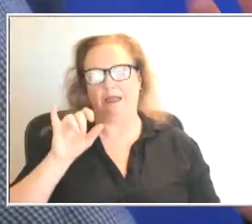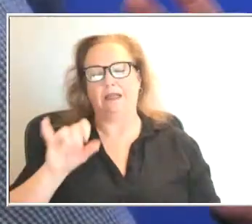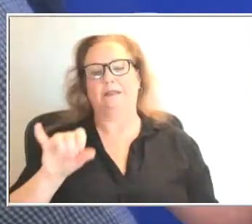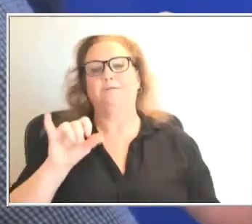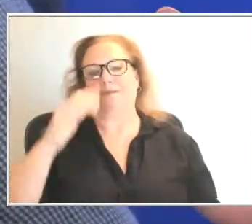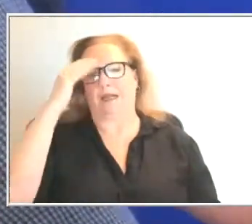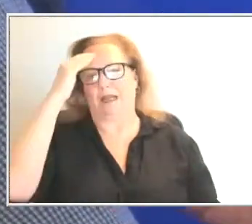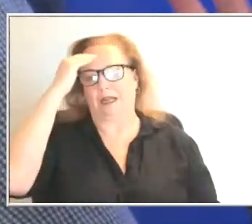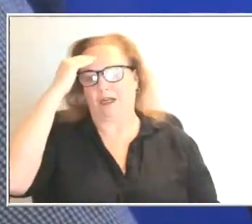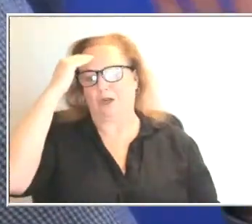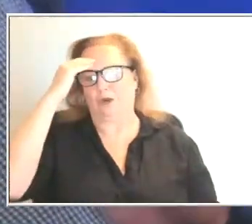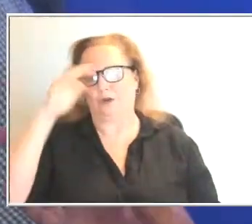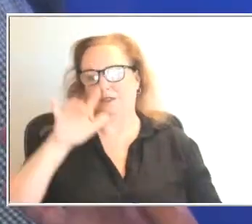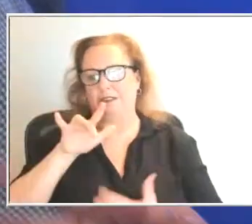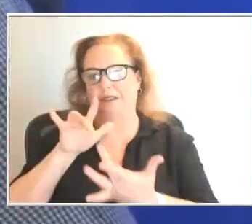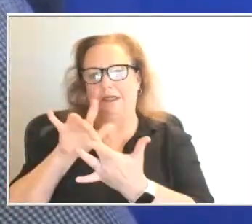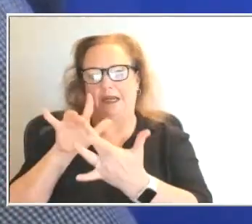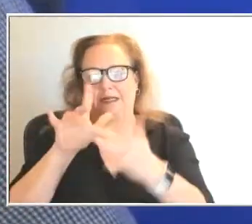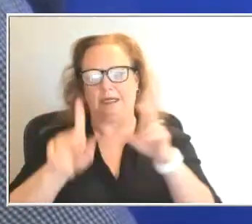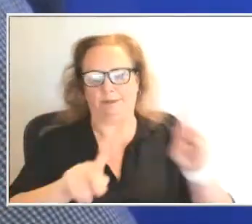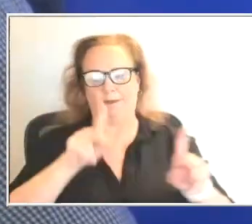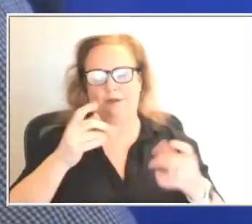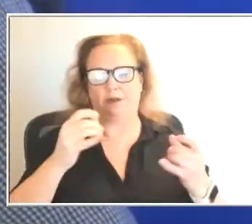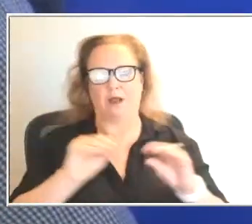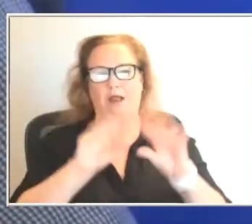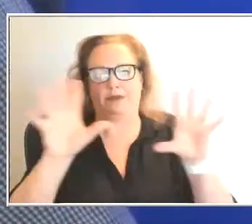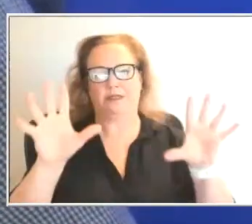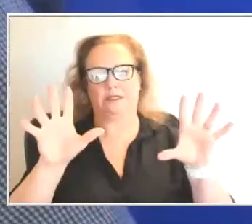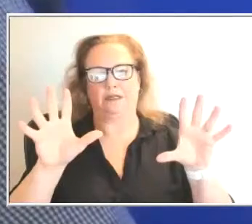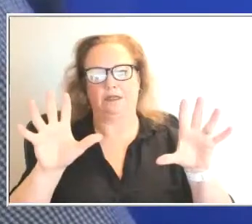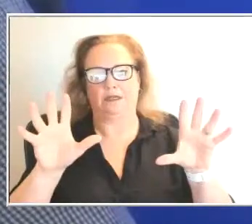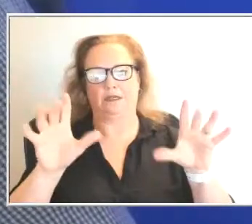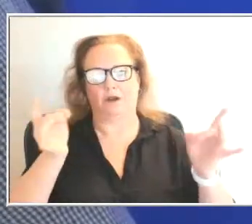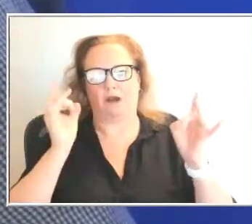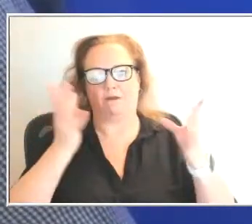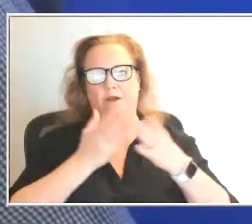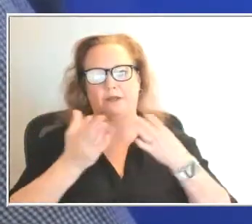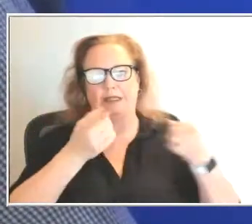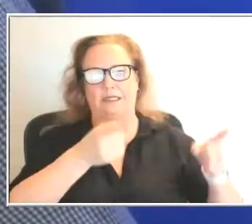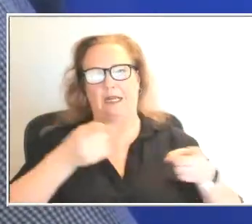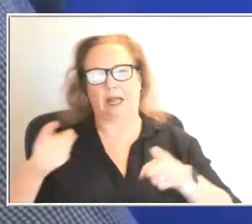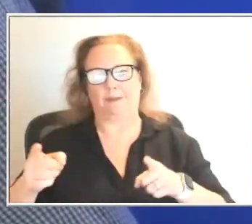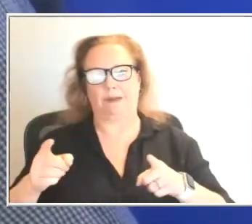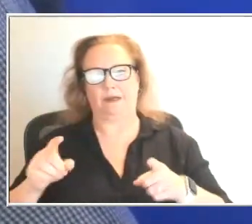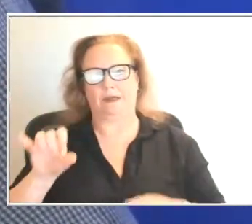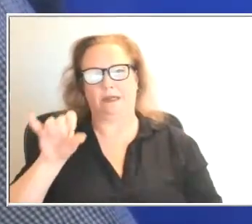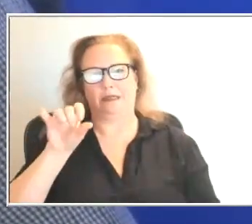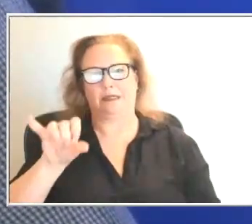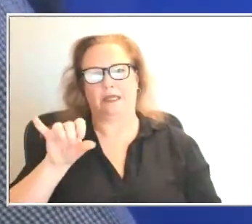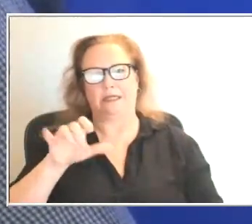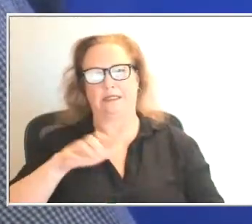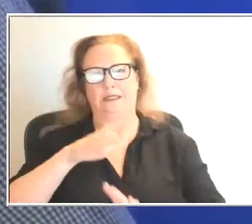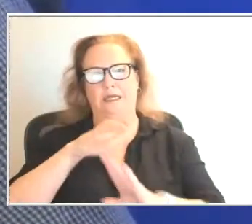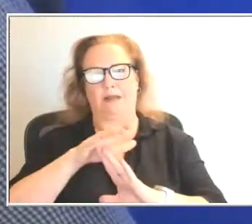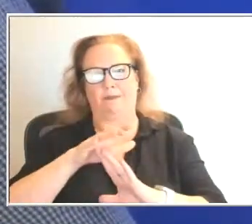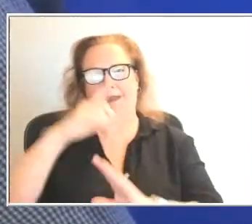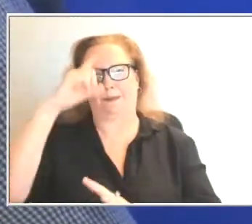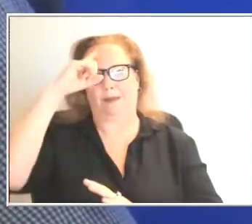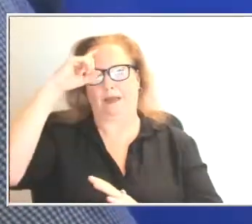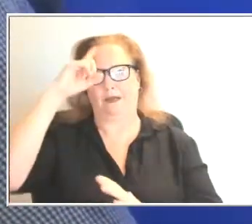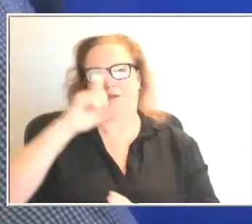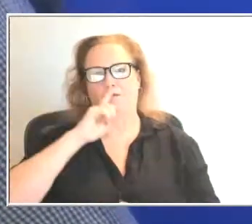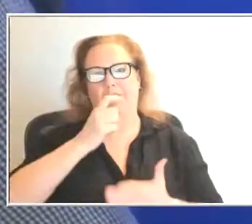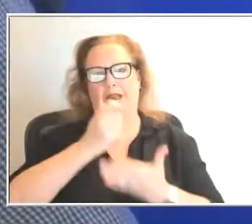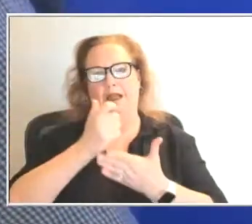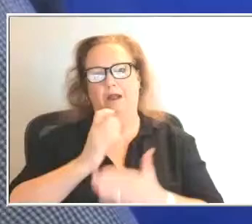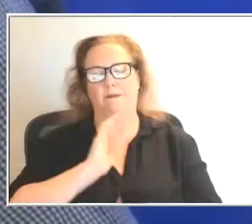think this is reaching people now. Obviously there was a lot of terrible things that happened, but that I think is on the top of everyone's mind, and that really helped us now,